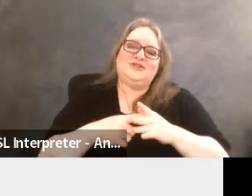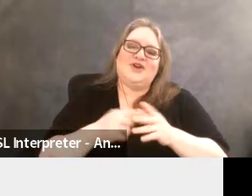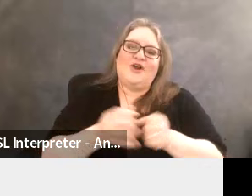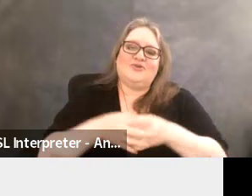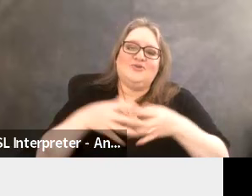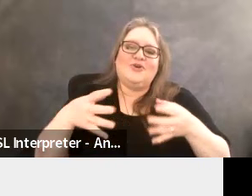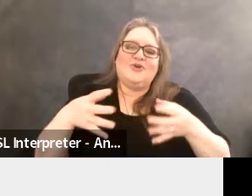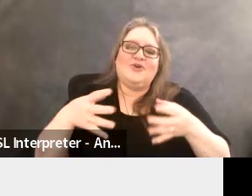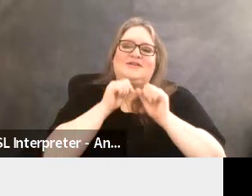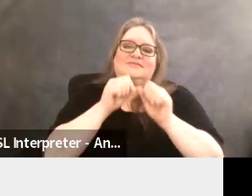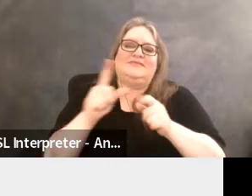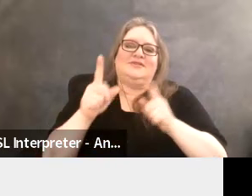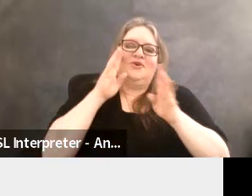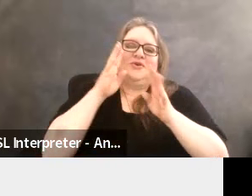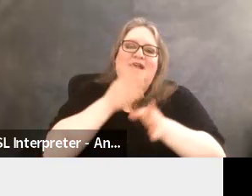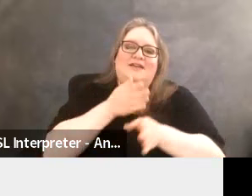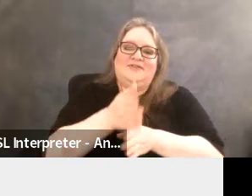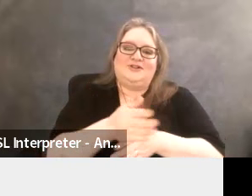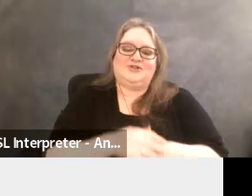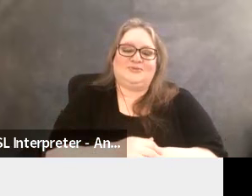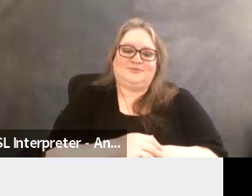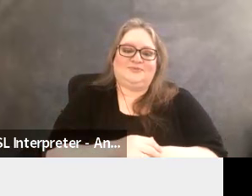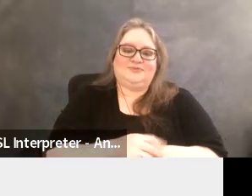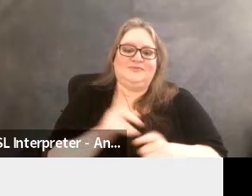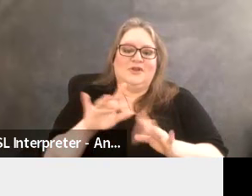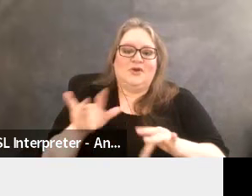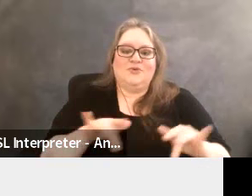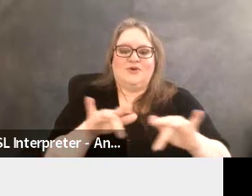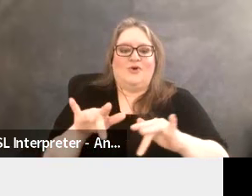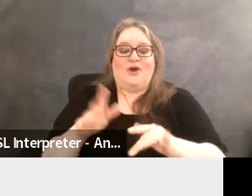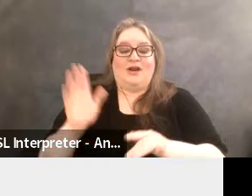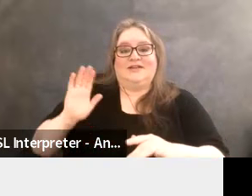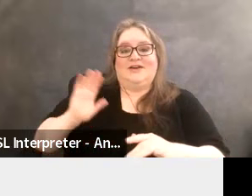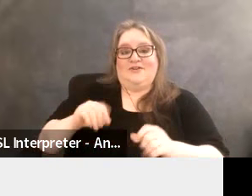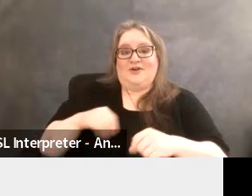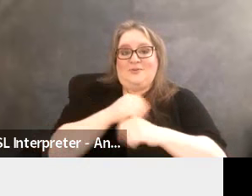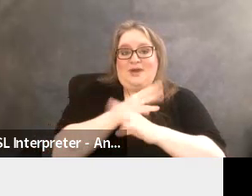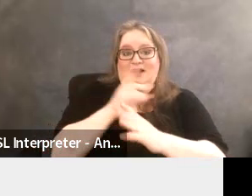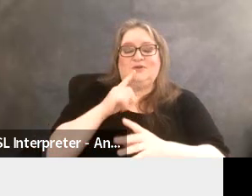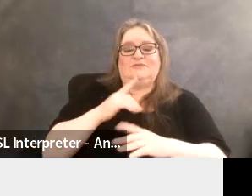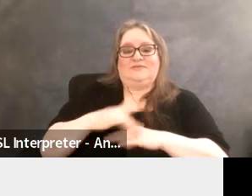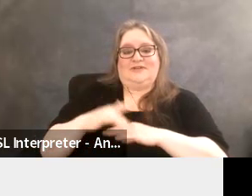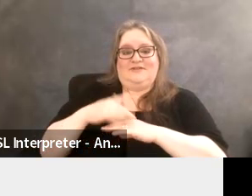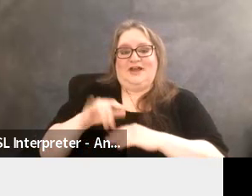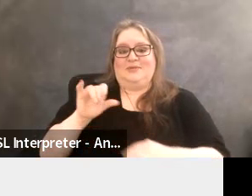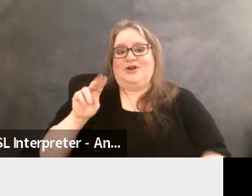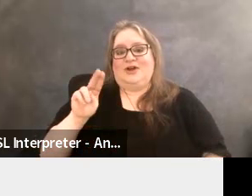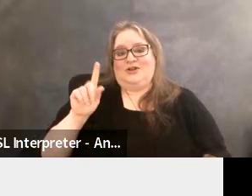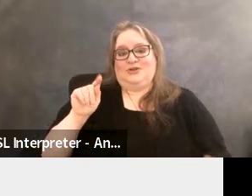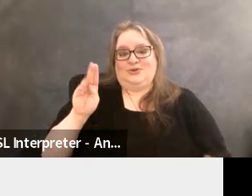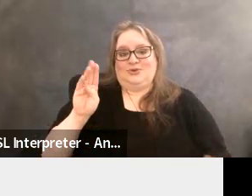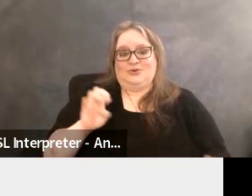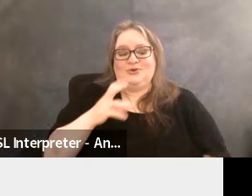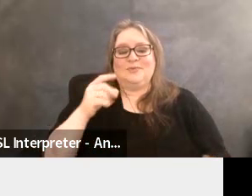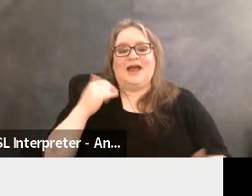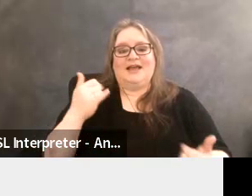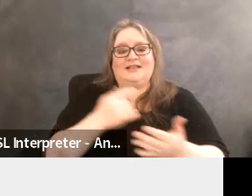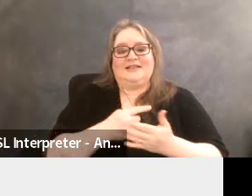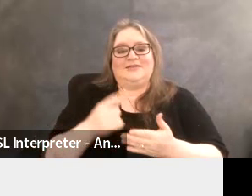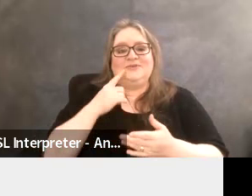and sustain your creative venture. So recordings of our past webinars are available on our YouTube channel, and this week's